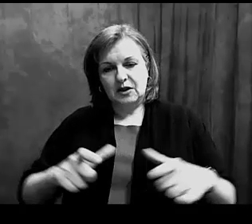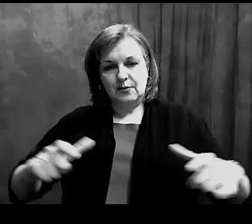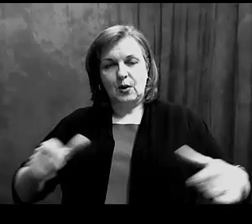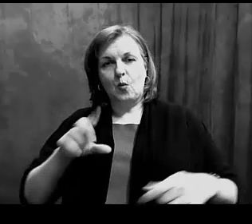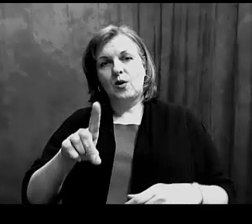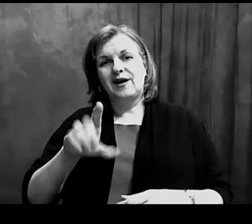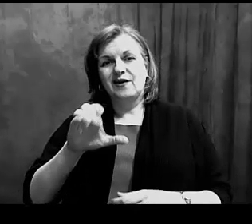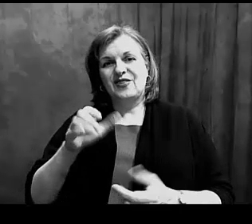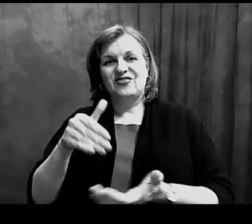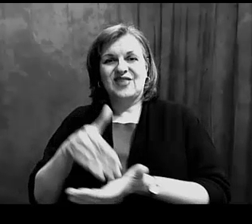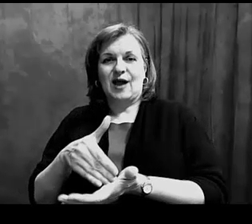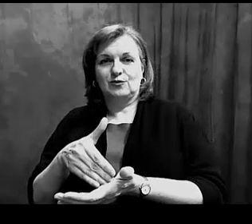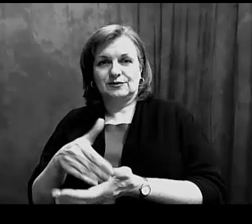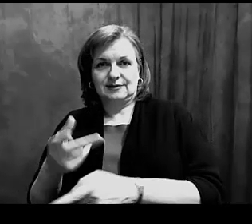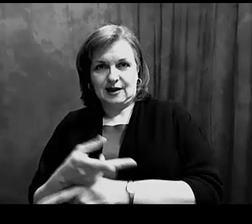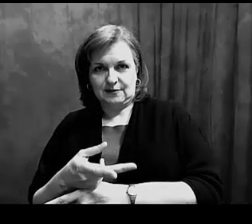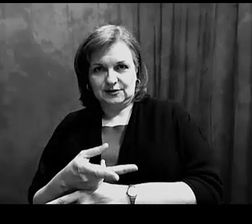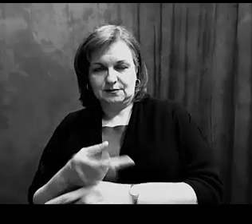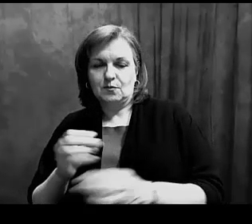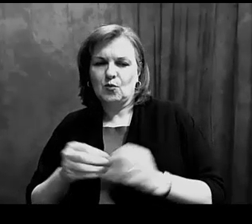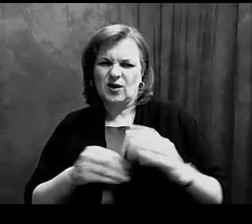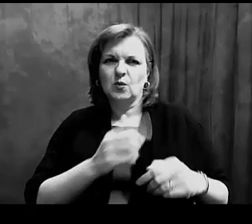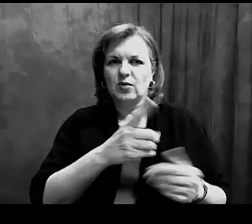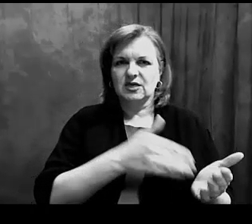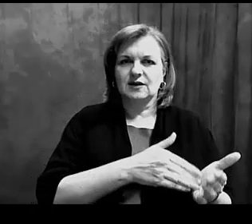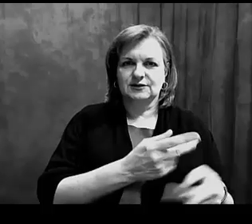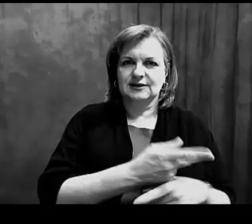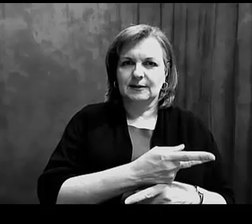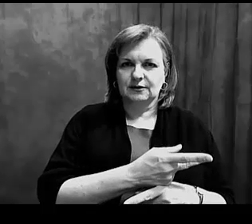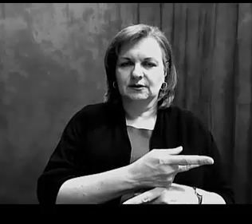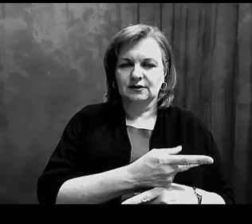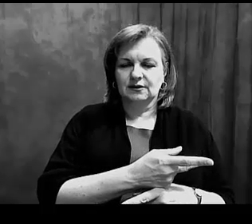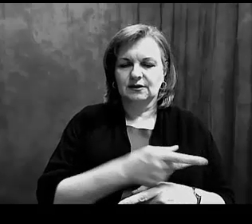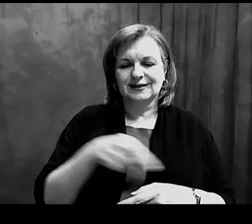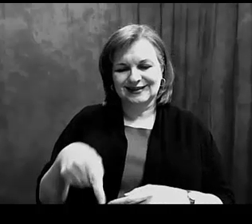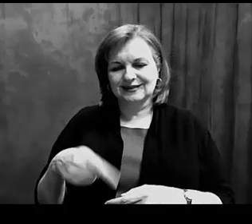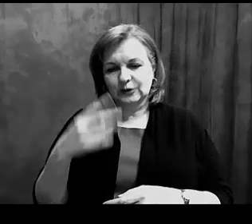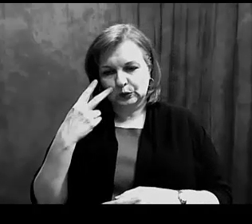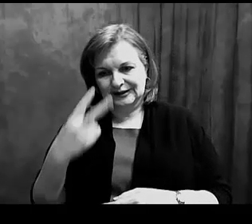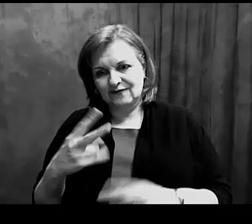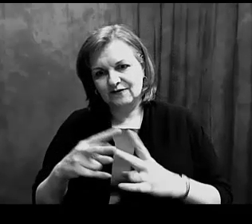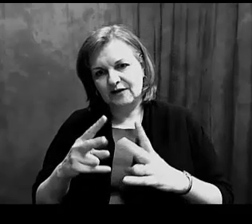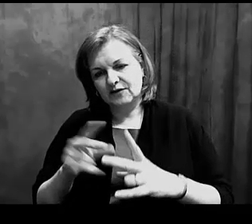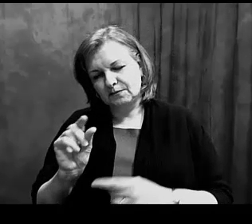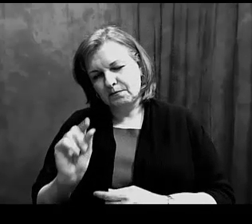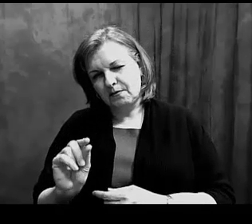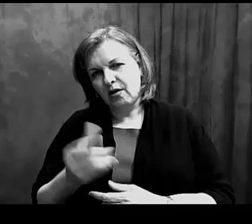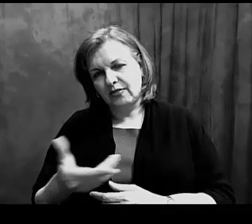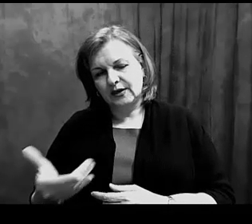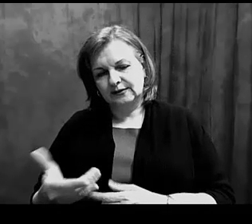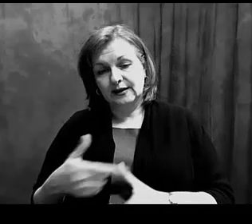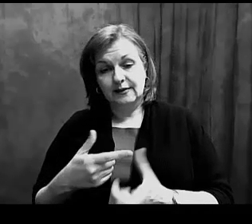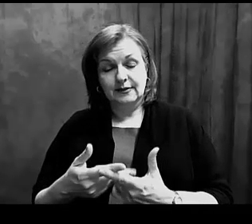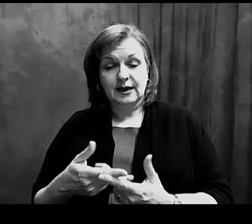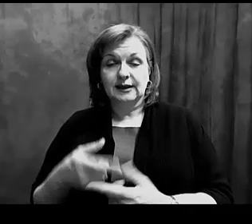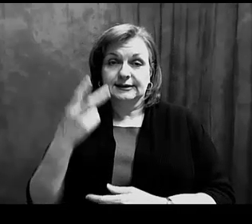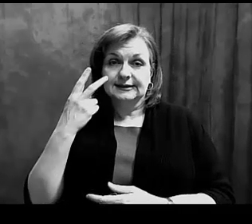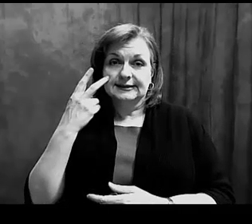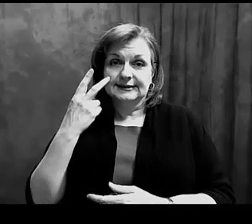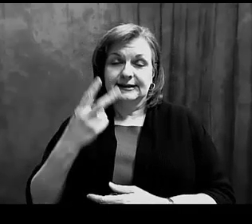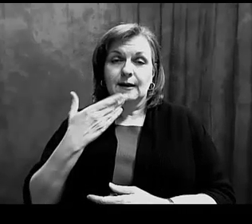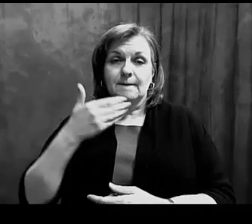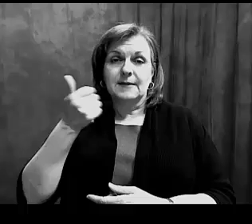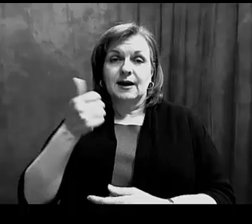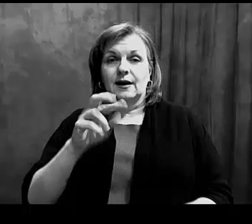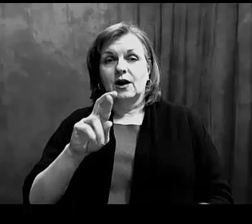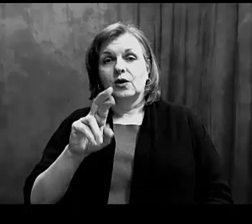about 100,000 times rather than 1,000 times. So much better at seeing very small